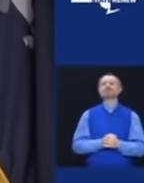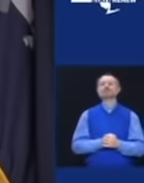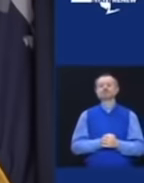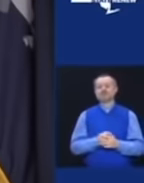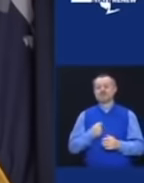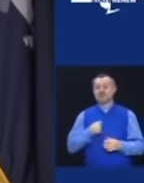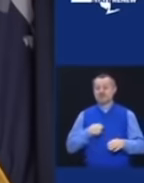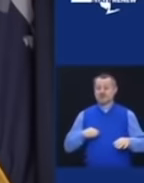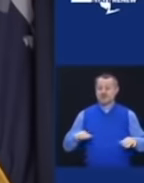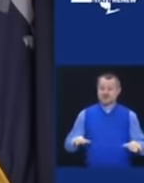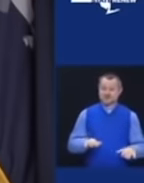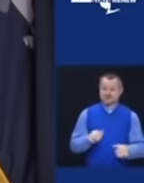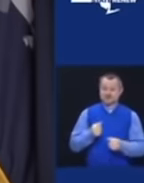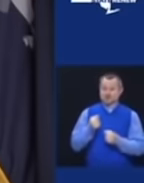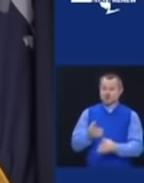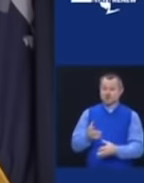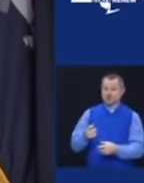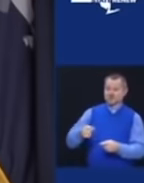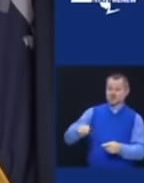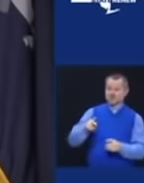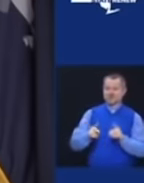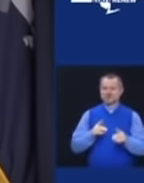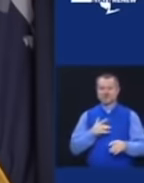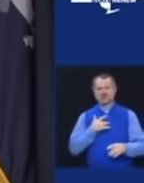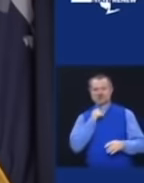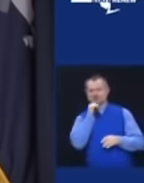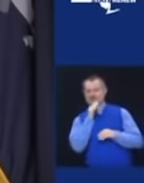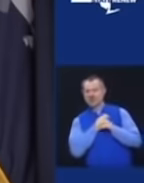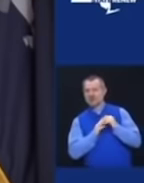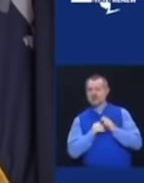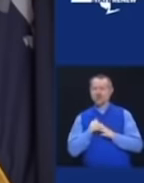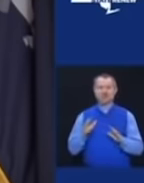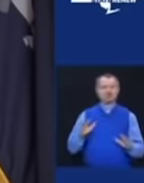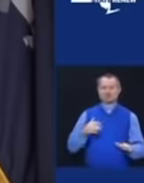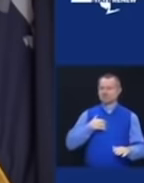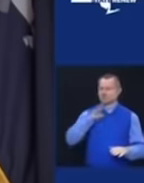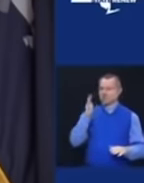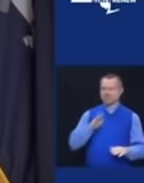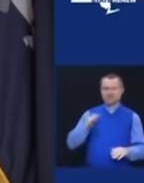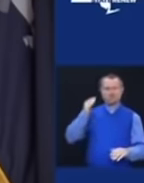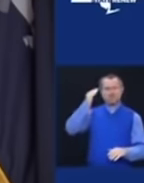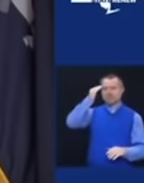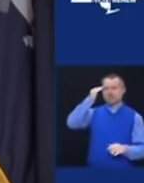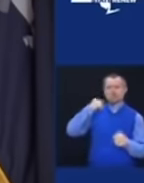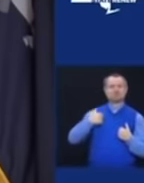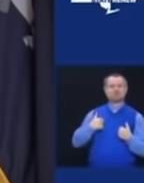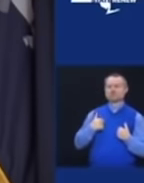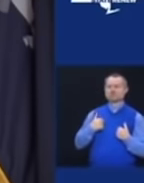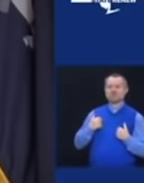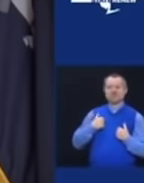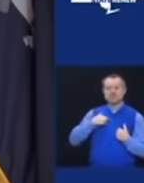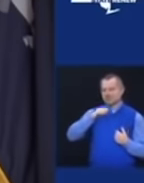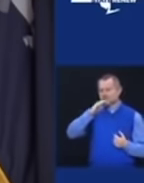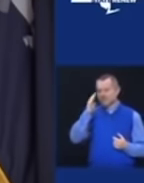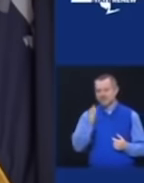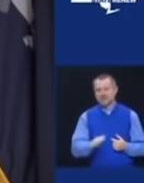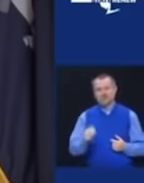uncomfortable. I never knew at the time I was making anyone feel